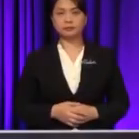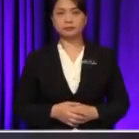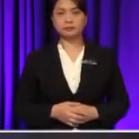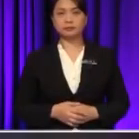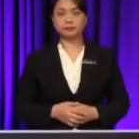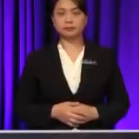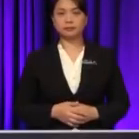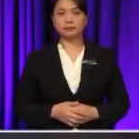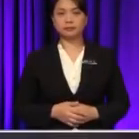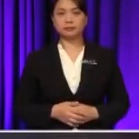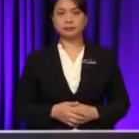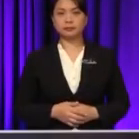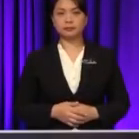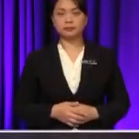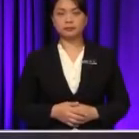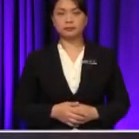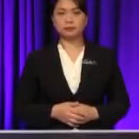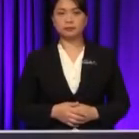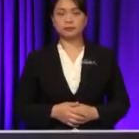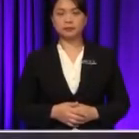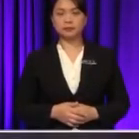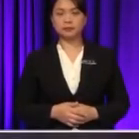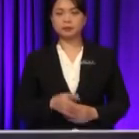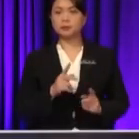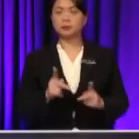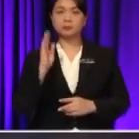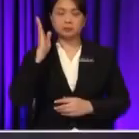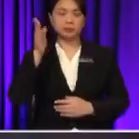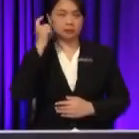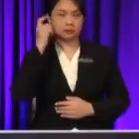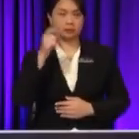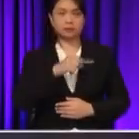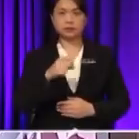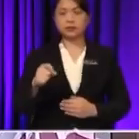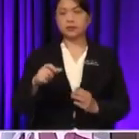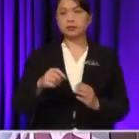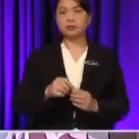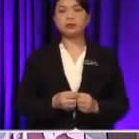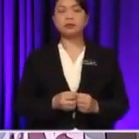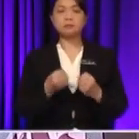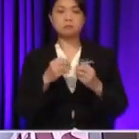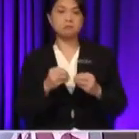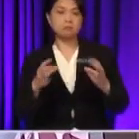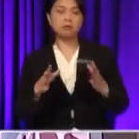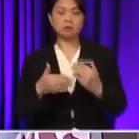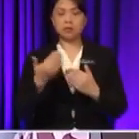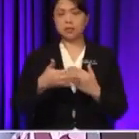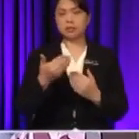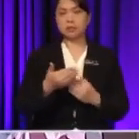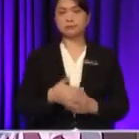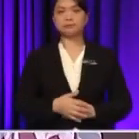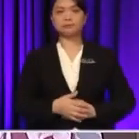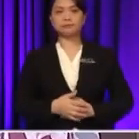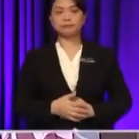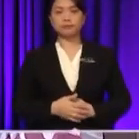students will think that writing or constructing a sentence is a lot easier rather than writing the longer ones. Right.